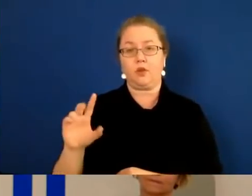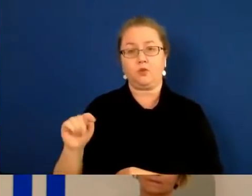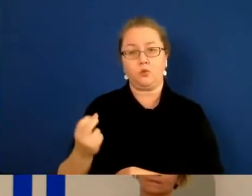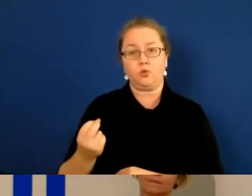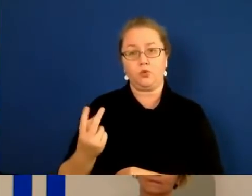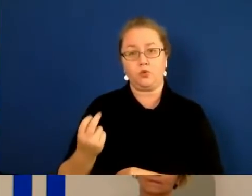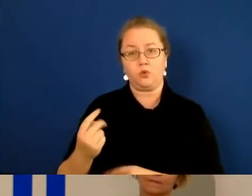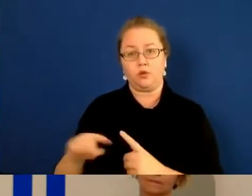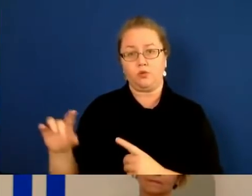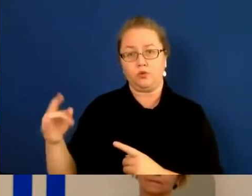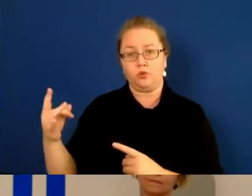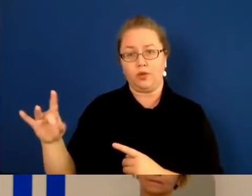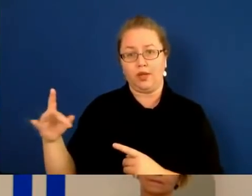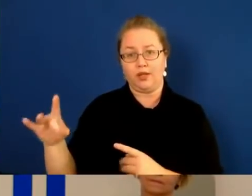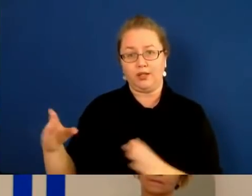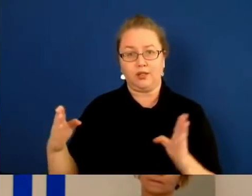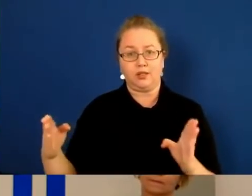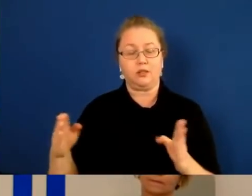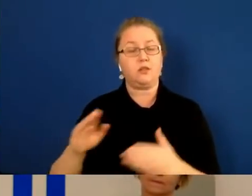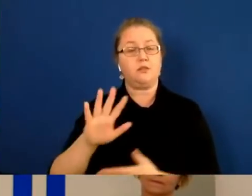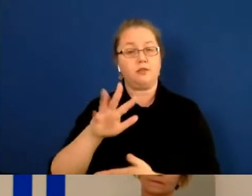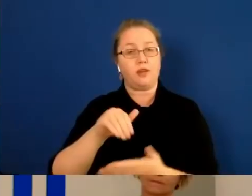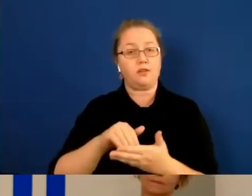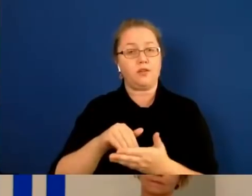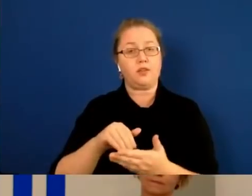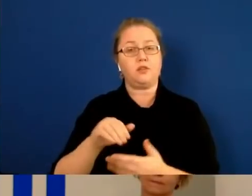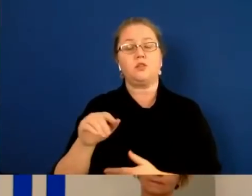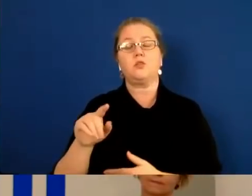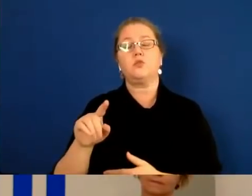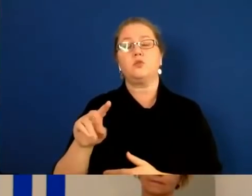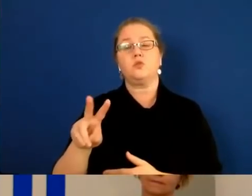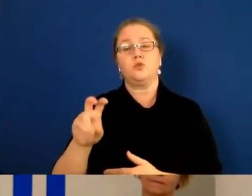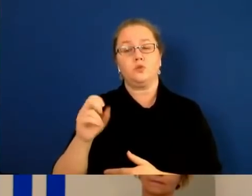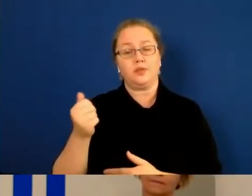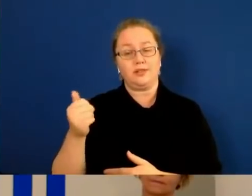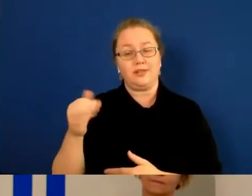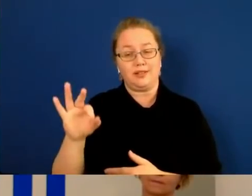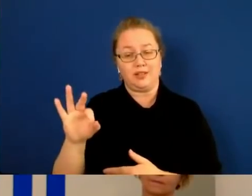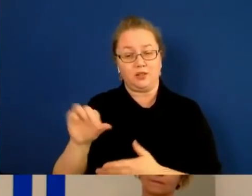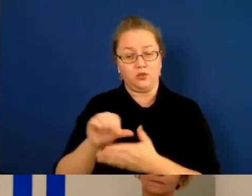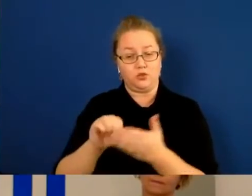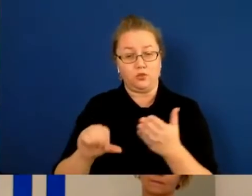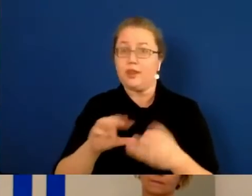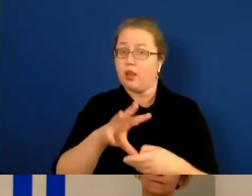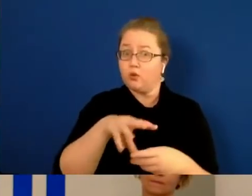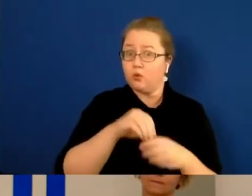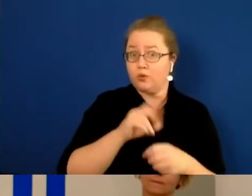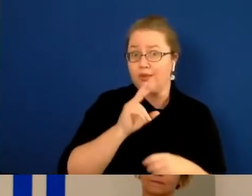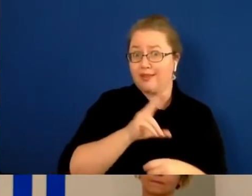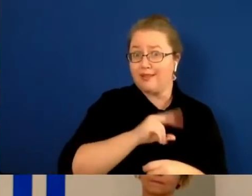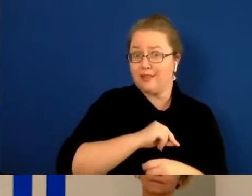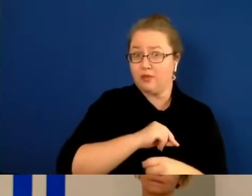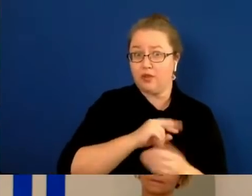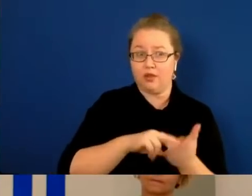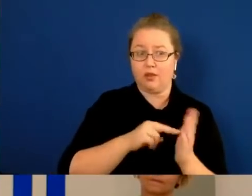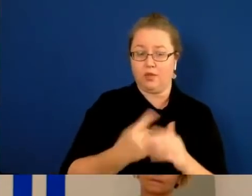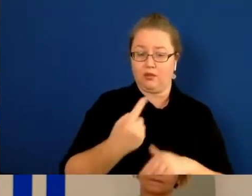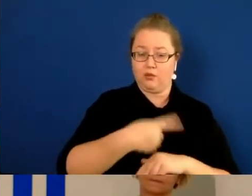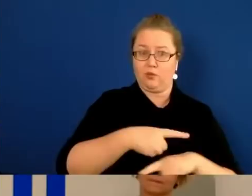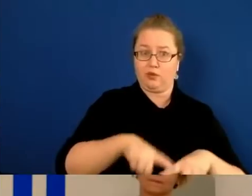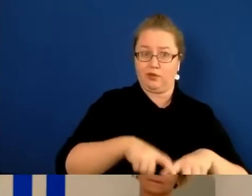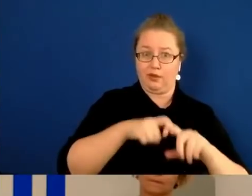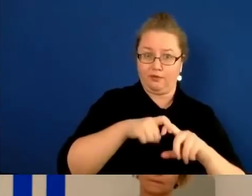are doing an unprecedented number of surgeries in our public healthcare system in the time of pandemic. Just to put this in context, for